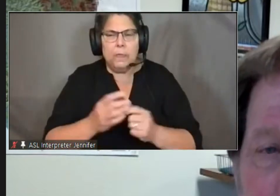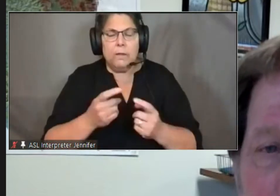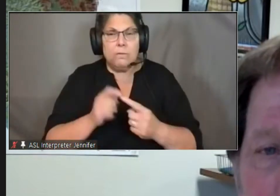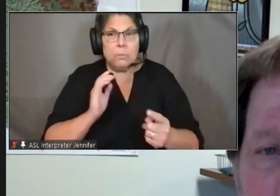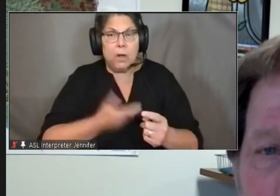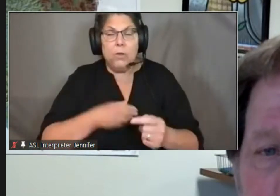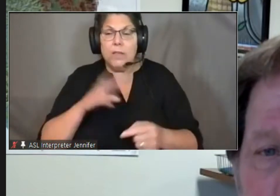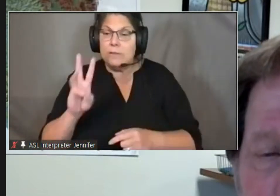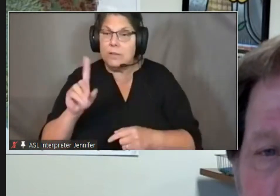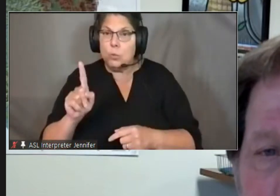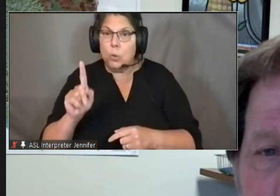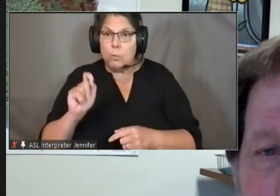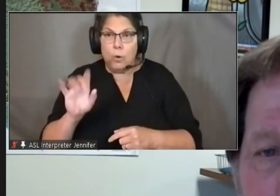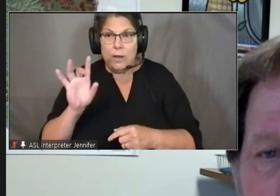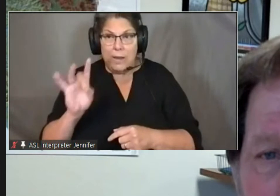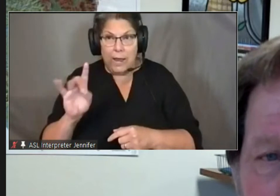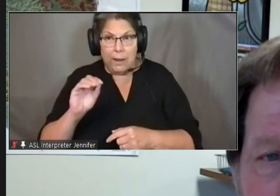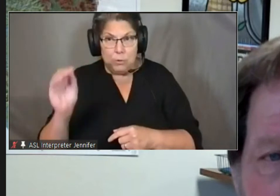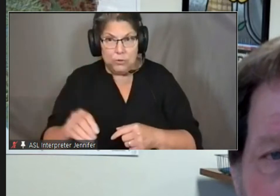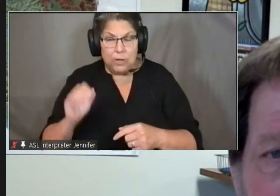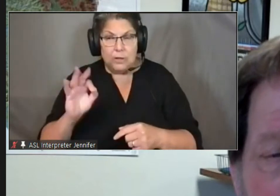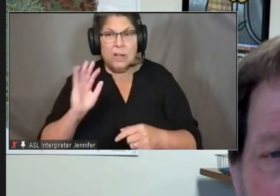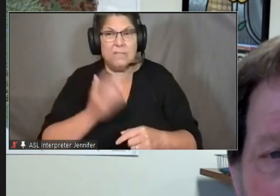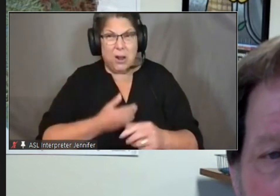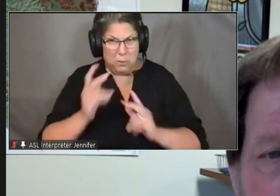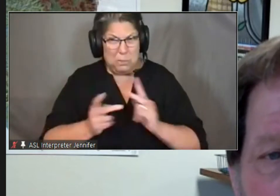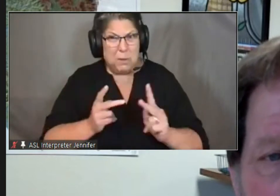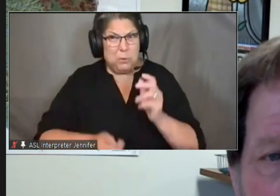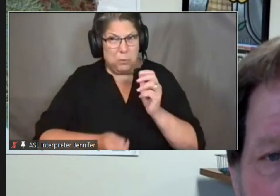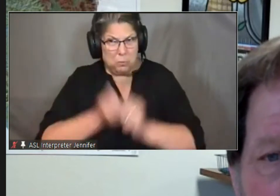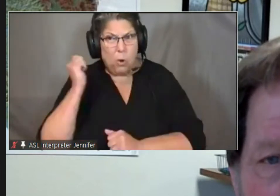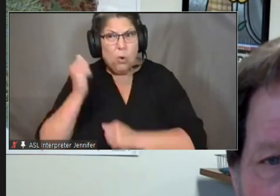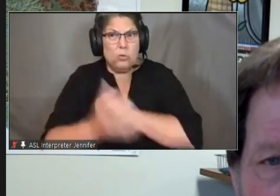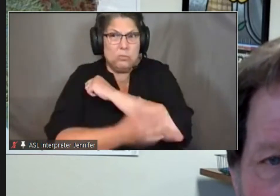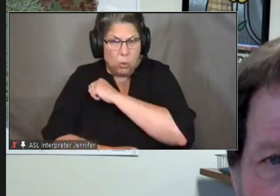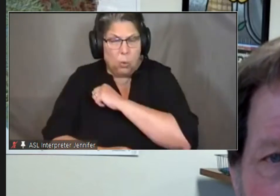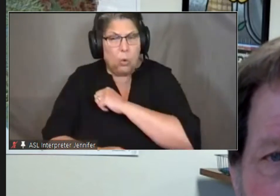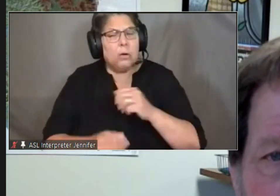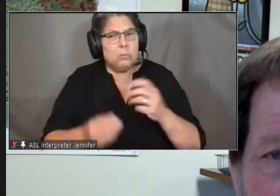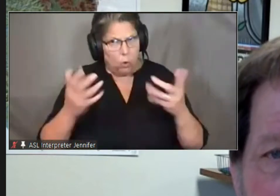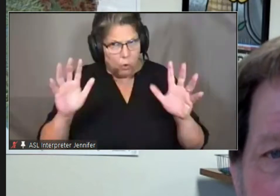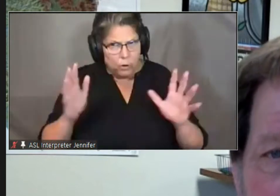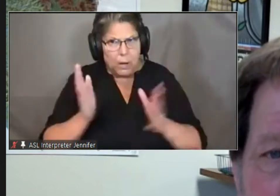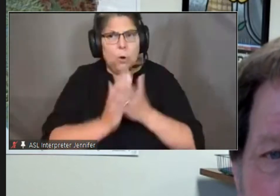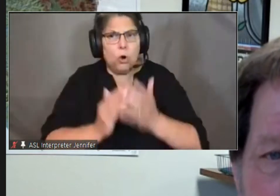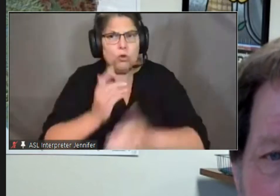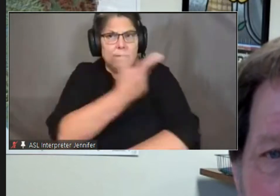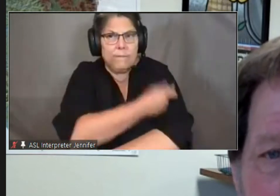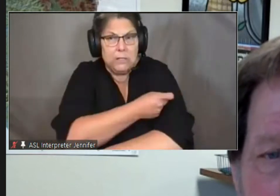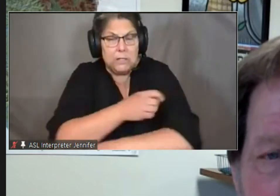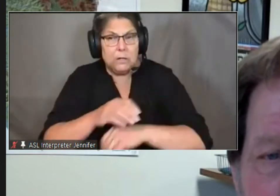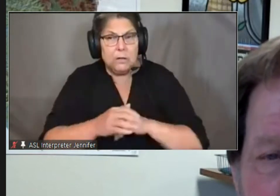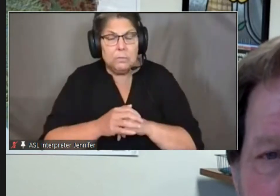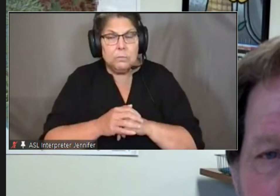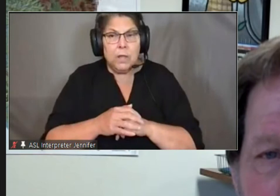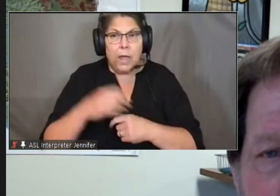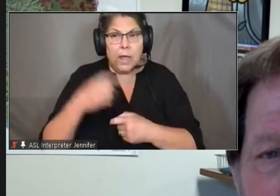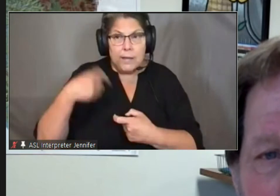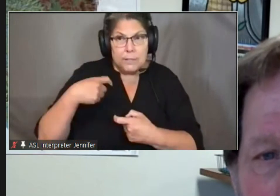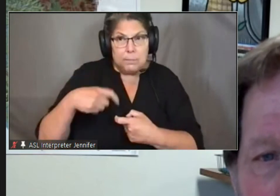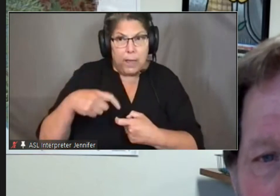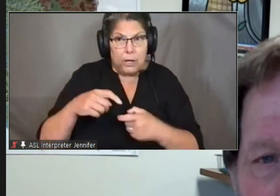61.8% of our lowest resourced populations are at least partially vaccinated. And our Hispanic